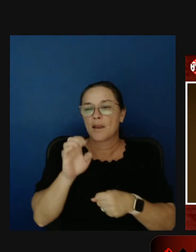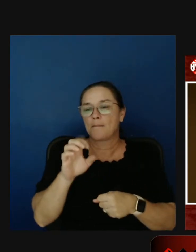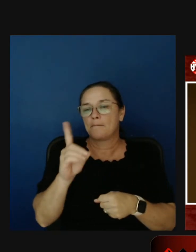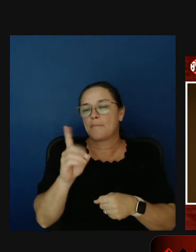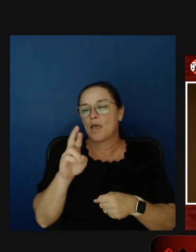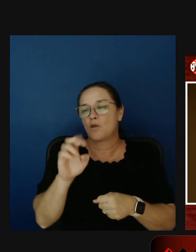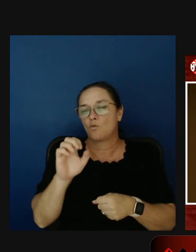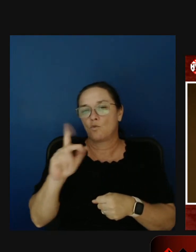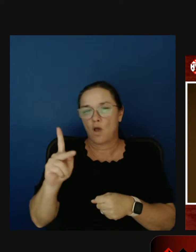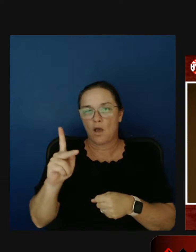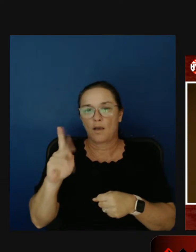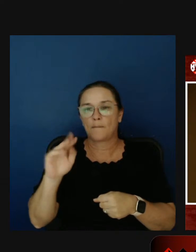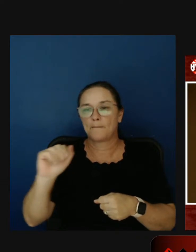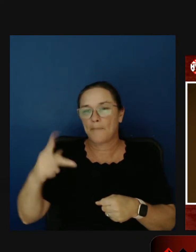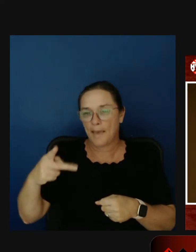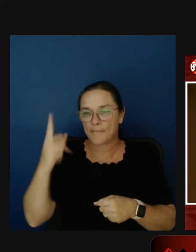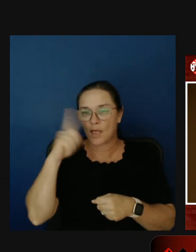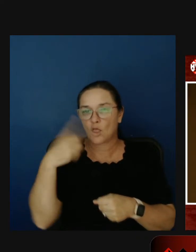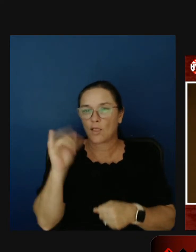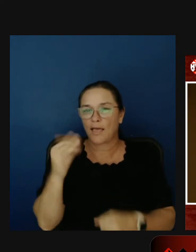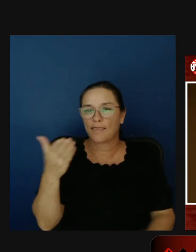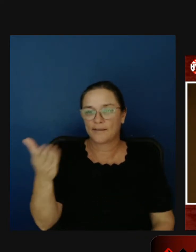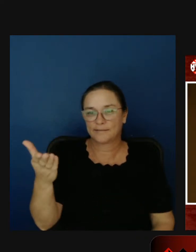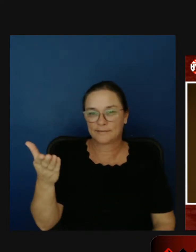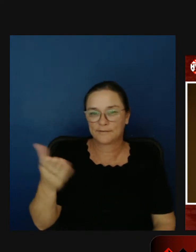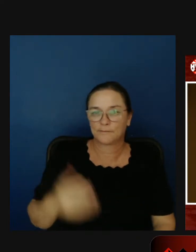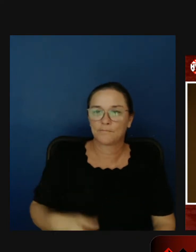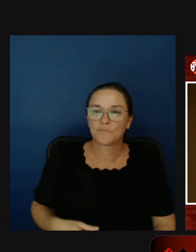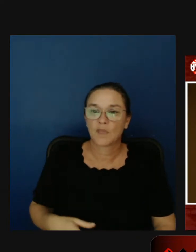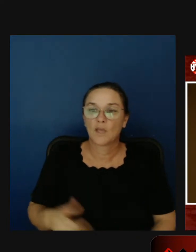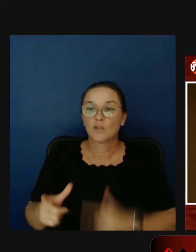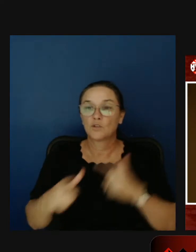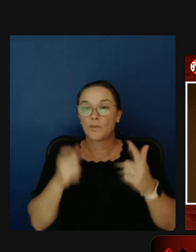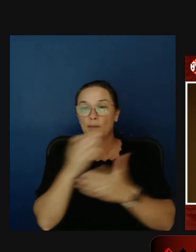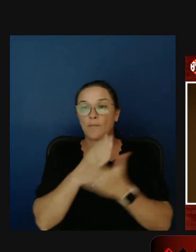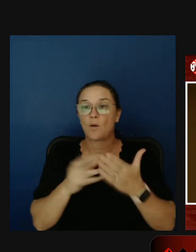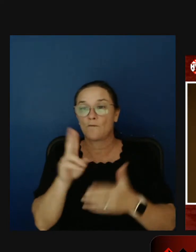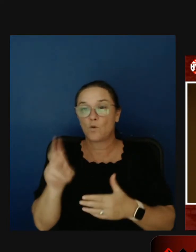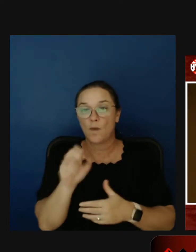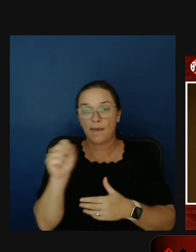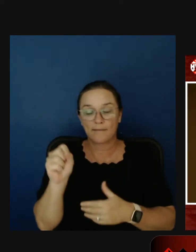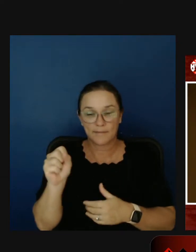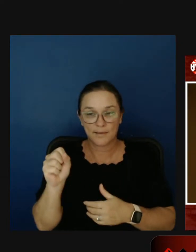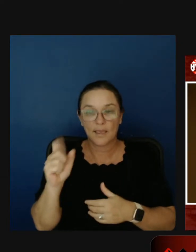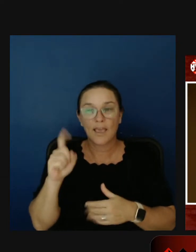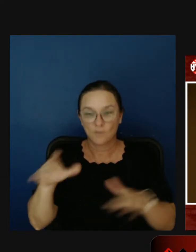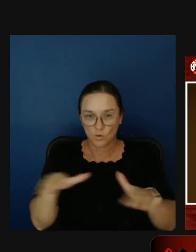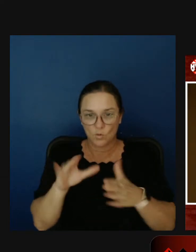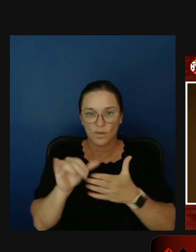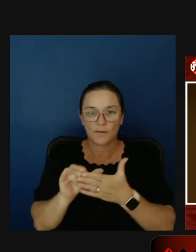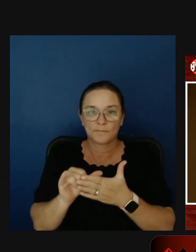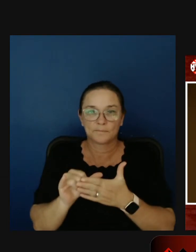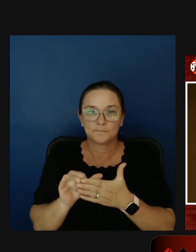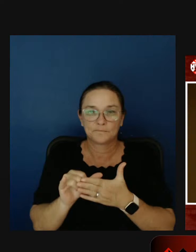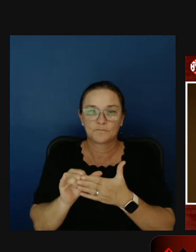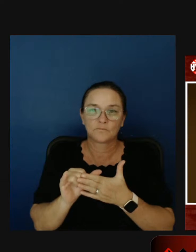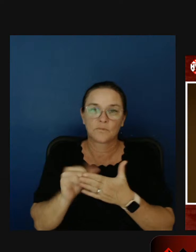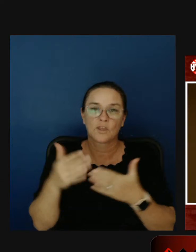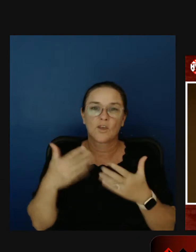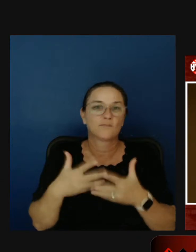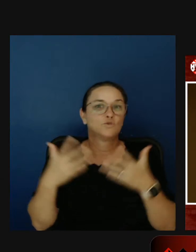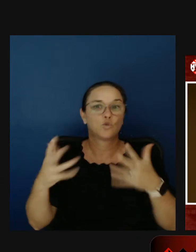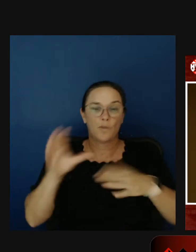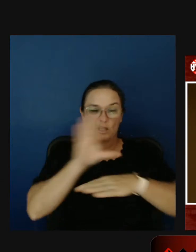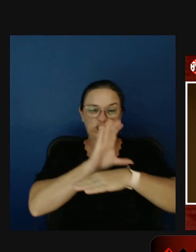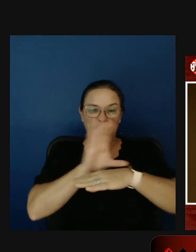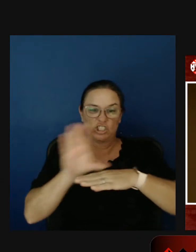looks like this. So large portions of the US, you might have to do that where, you've just got way too much stuff